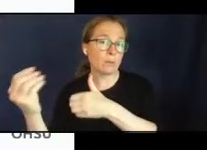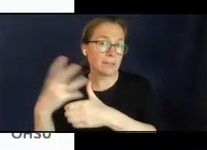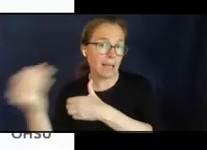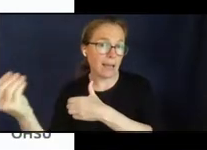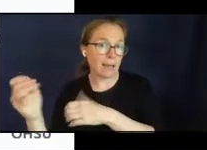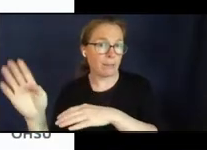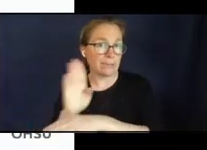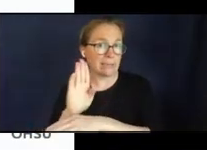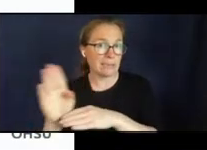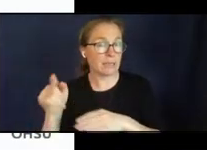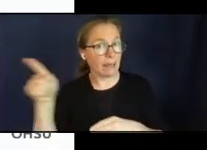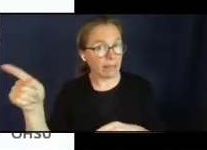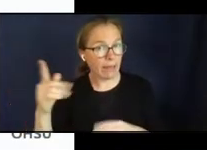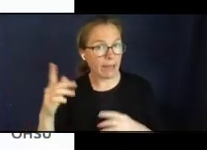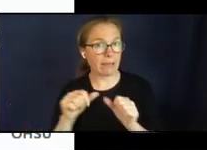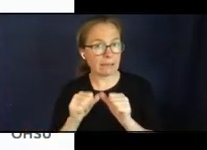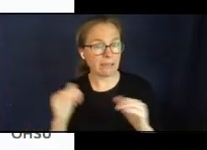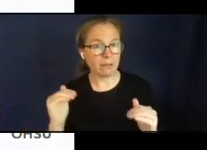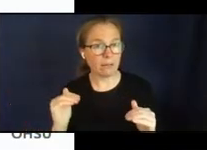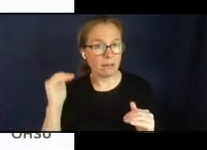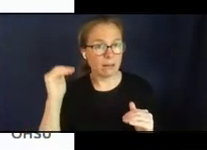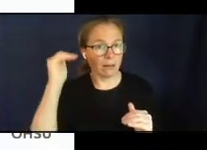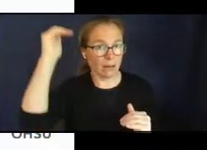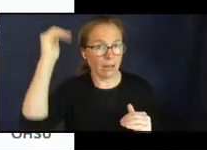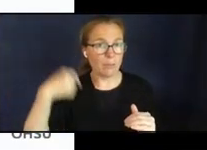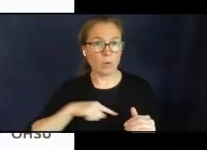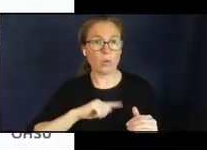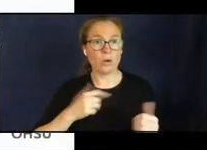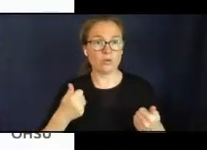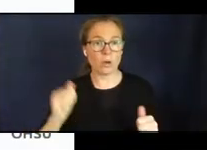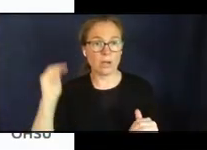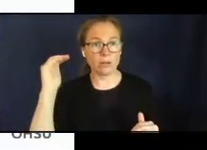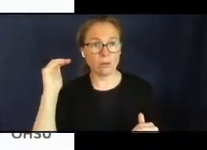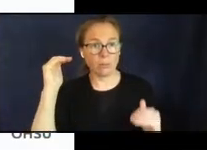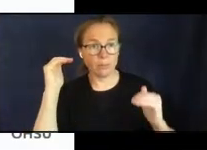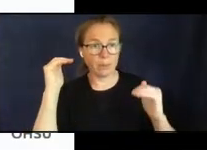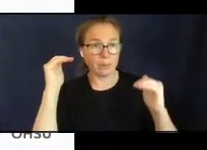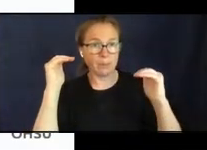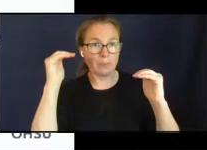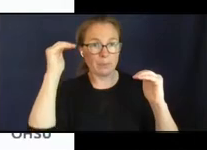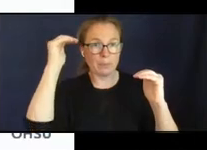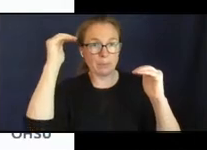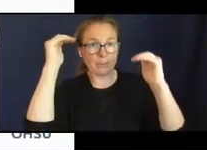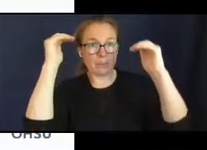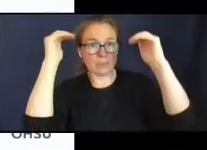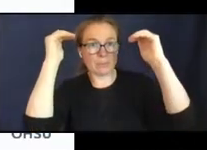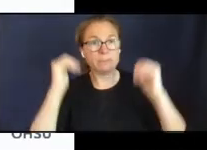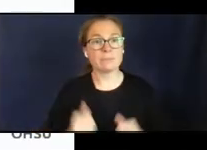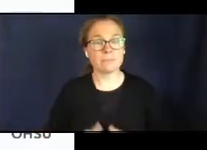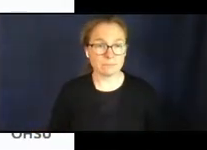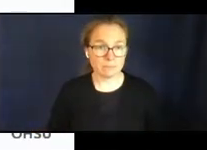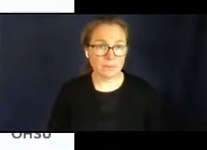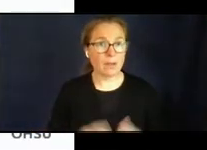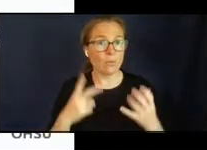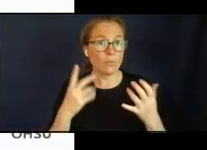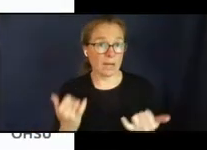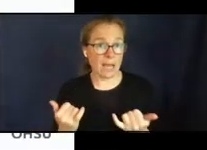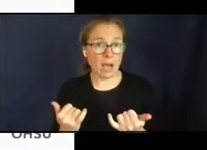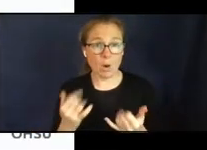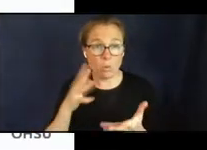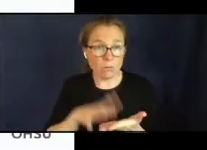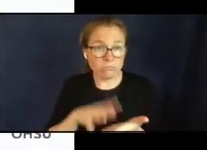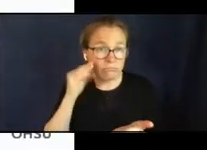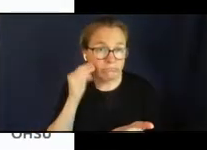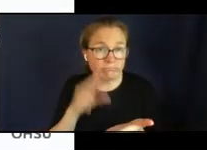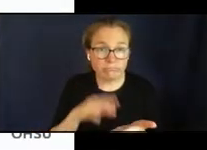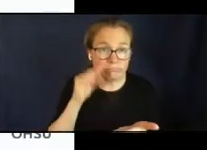we are actually collecting data on now. So I would hope that we would be able to come